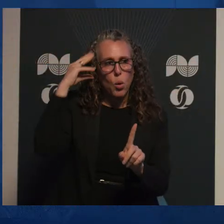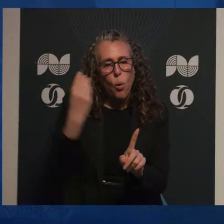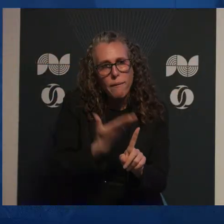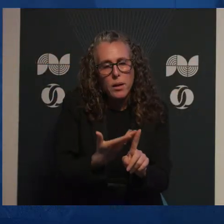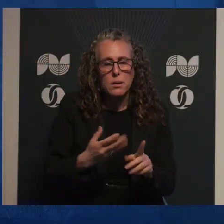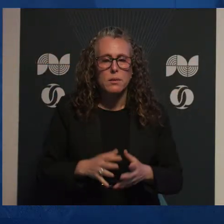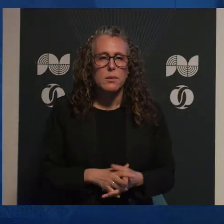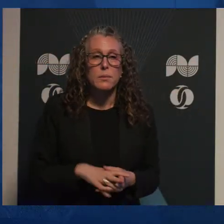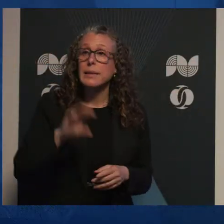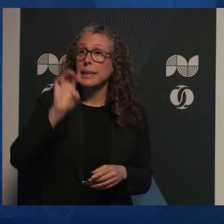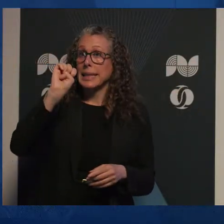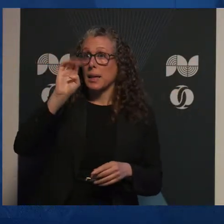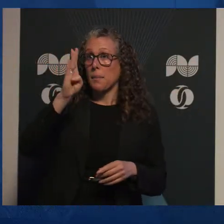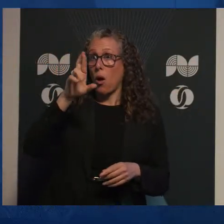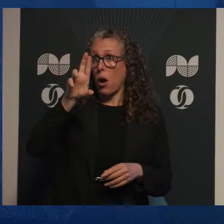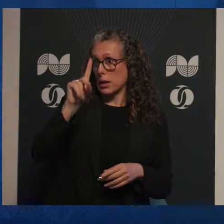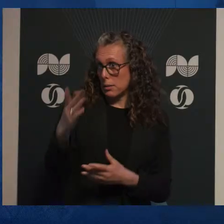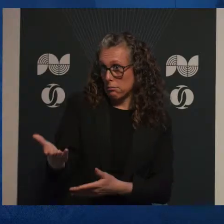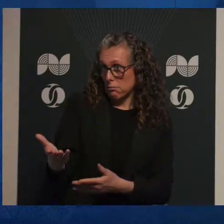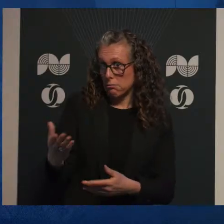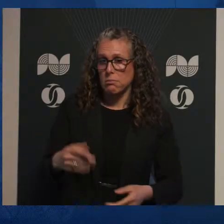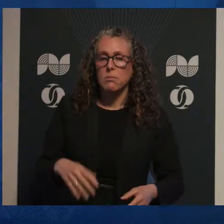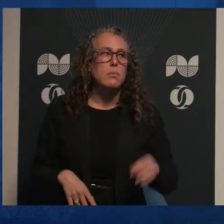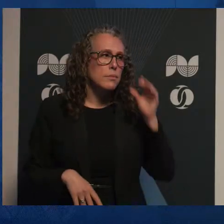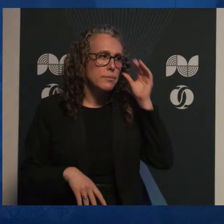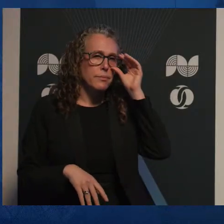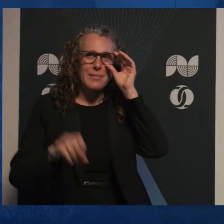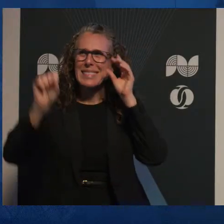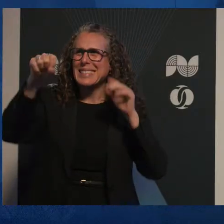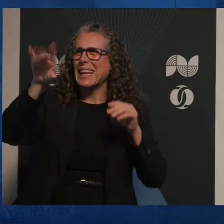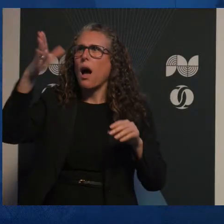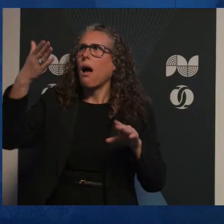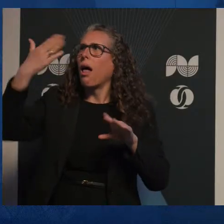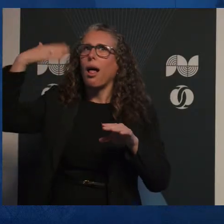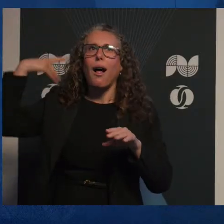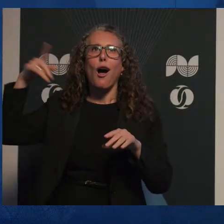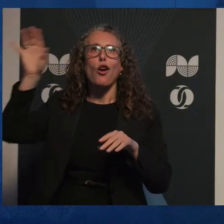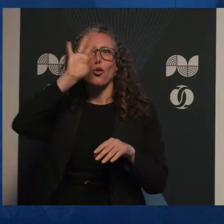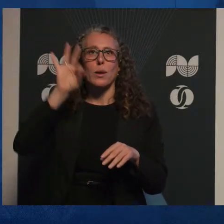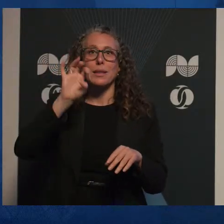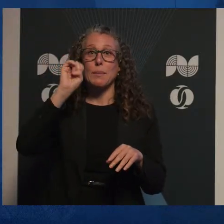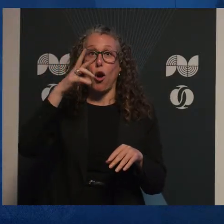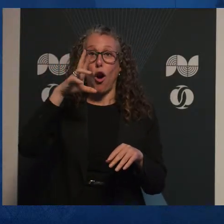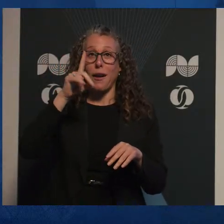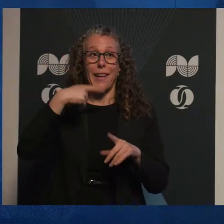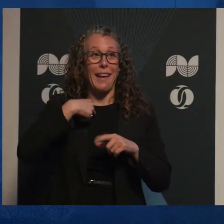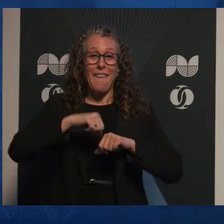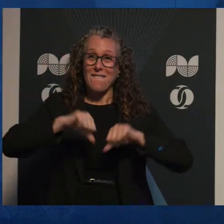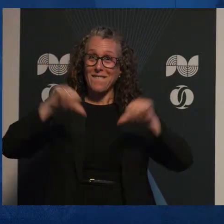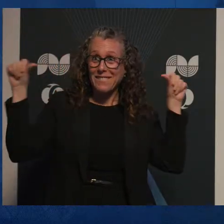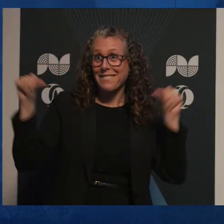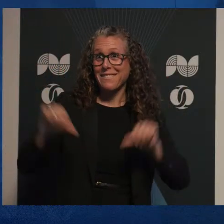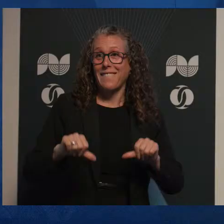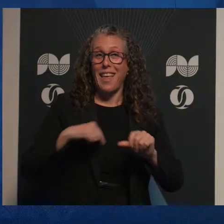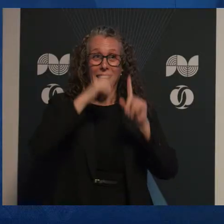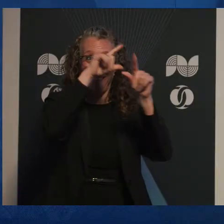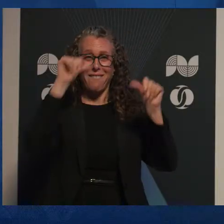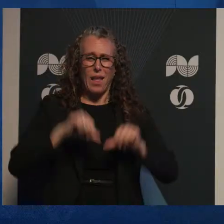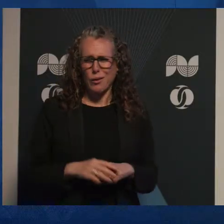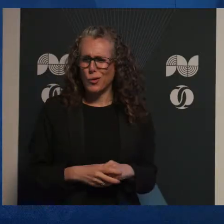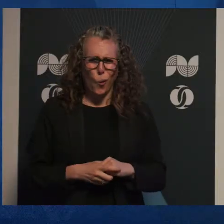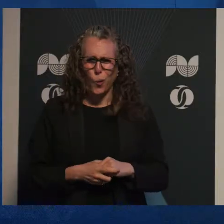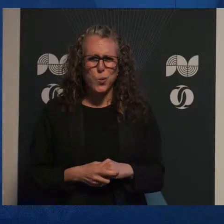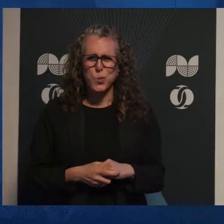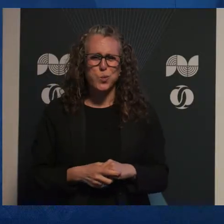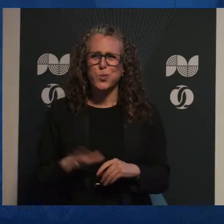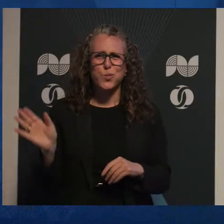the EBRD? Yeah. There was an earlier question about whether the EBRD has failed, and my quick answer to that is no, we haven't. But